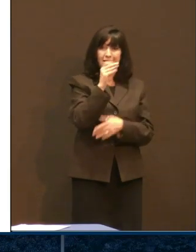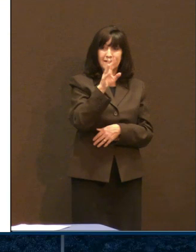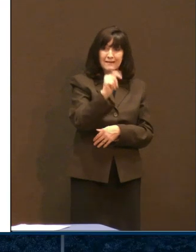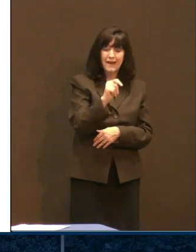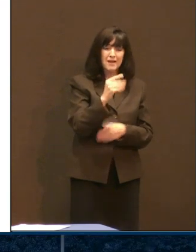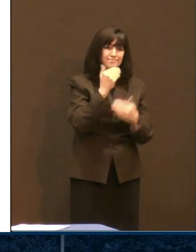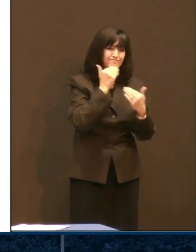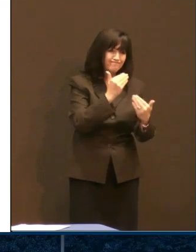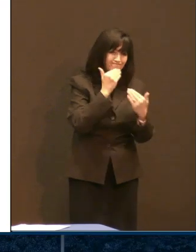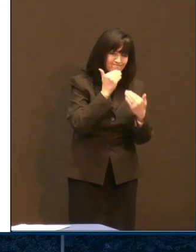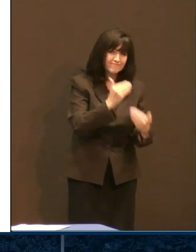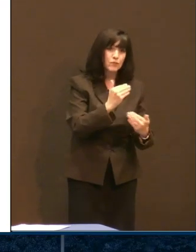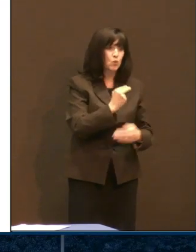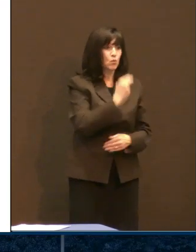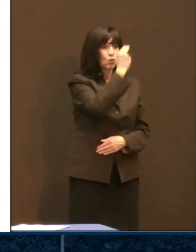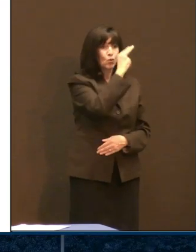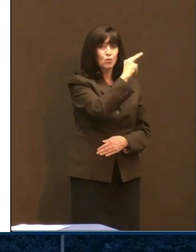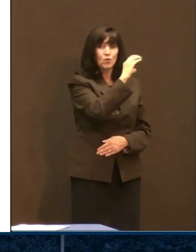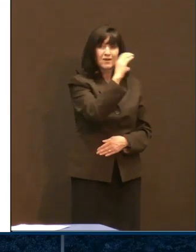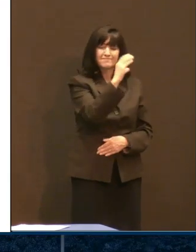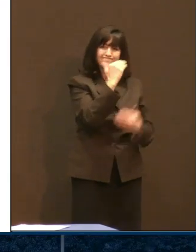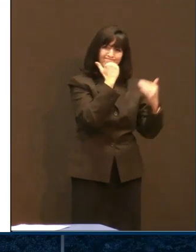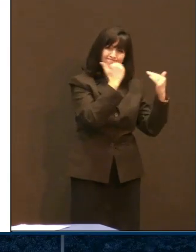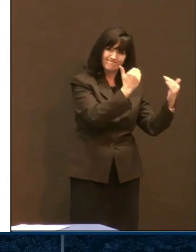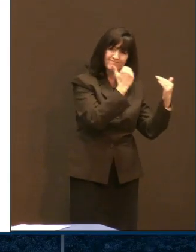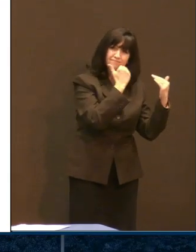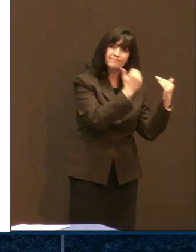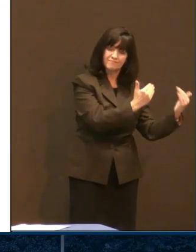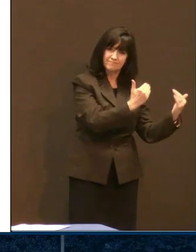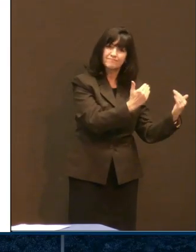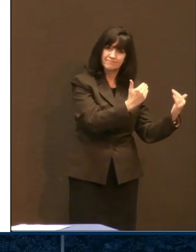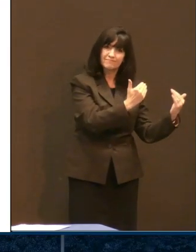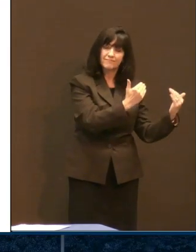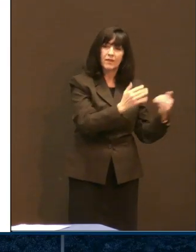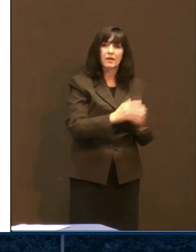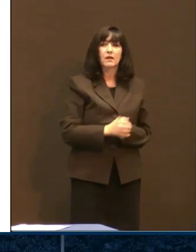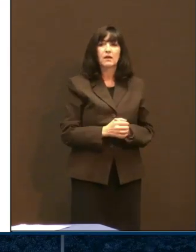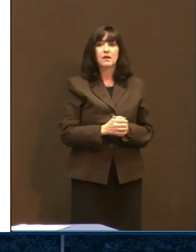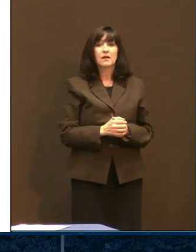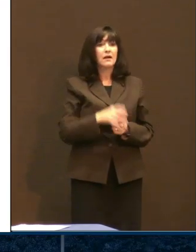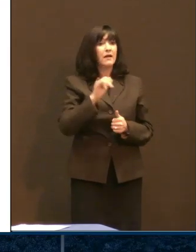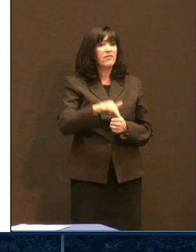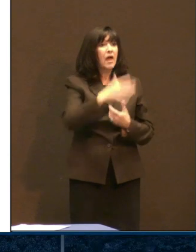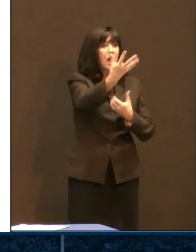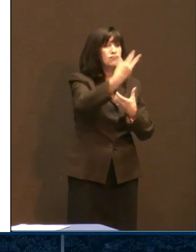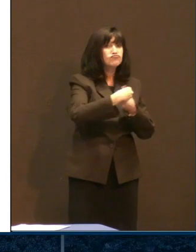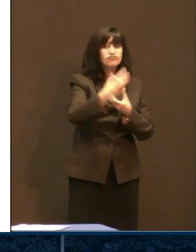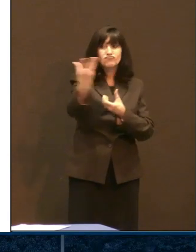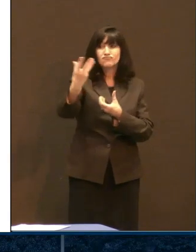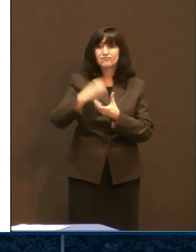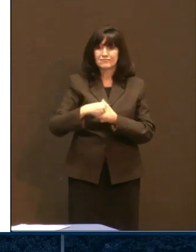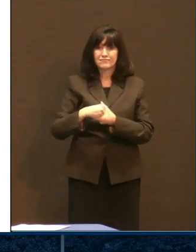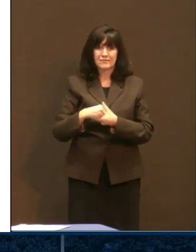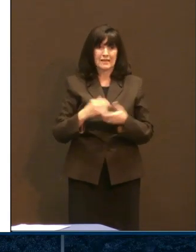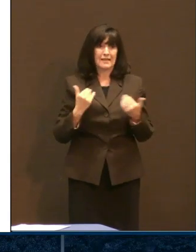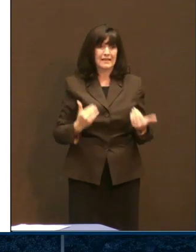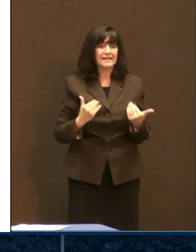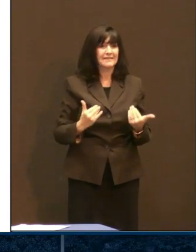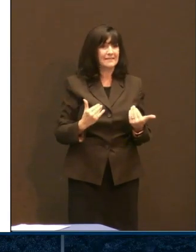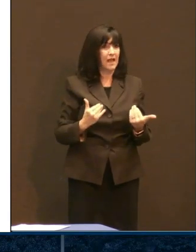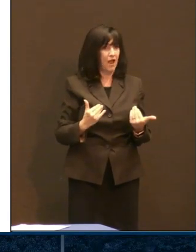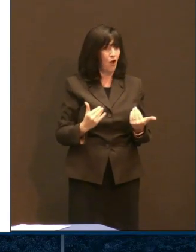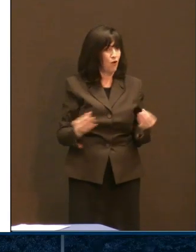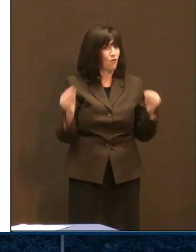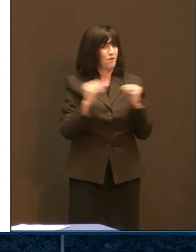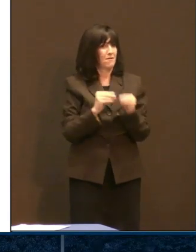can't emphasize enough, I talked about it a little bit at the top, with respect to the engagement that we have going on now with the Zoom calls.